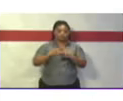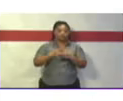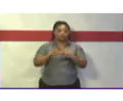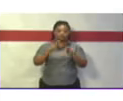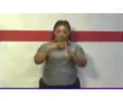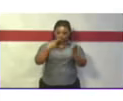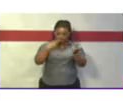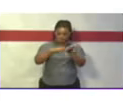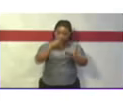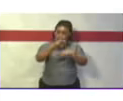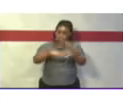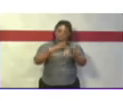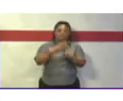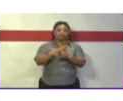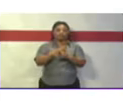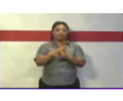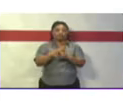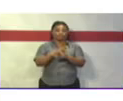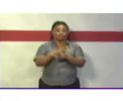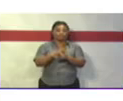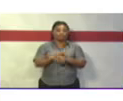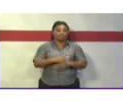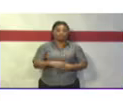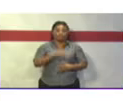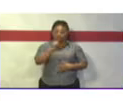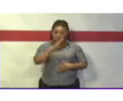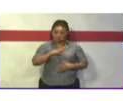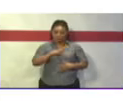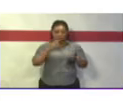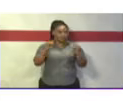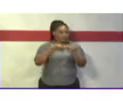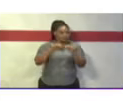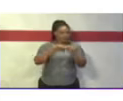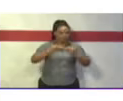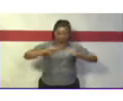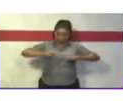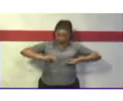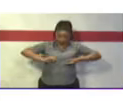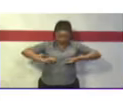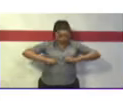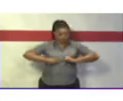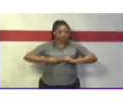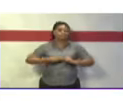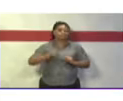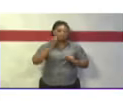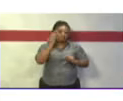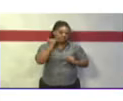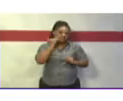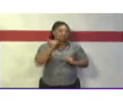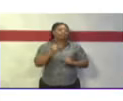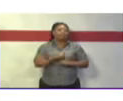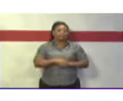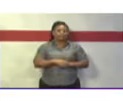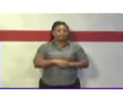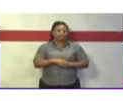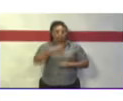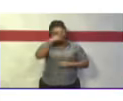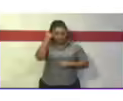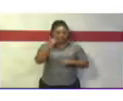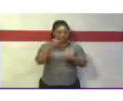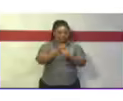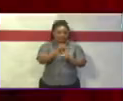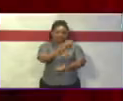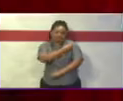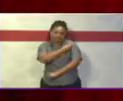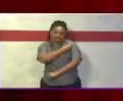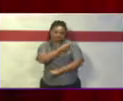women experiencing early, heavier, or even more painful periods, and how were these dealt with? Okay. Thank